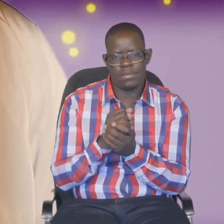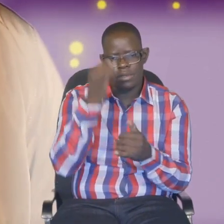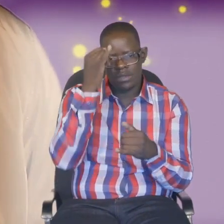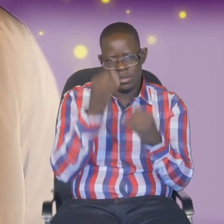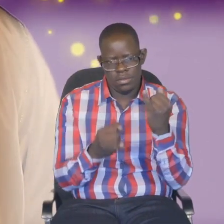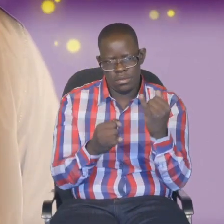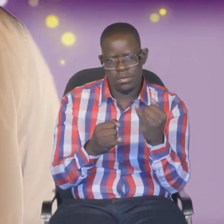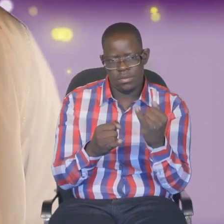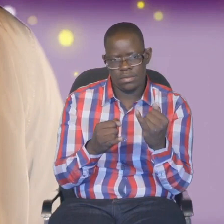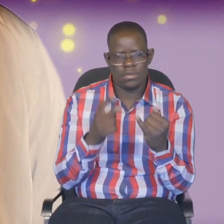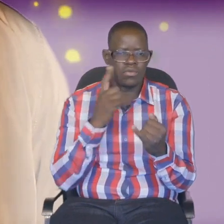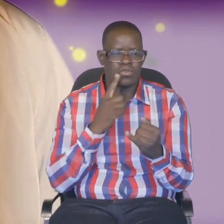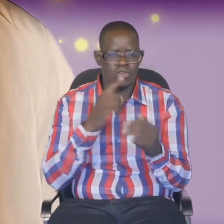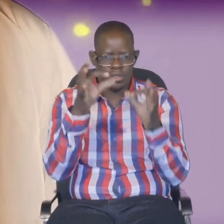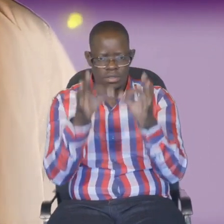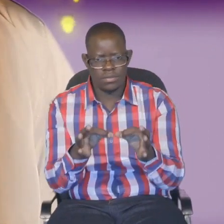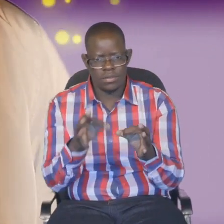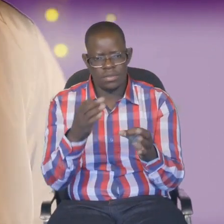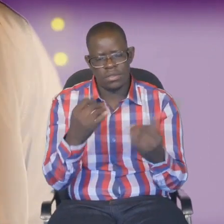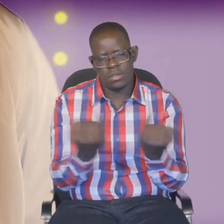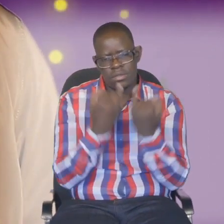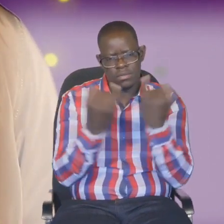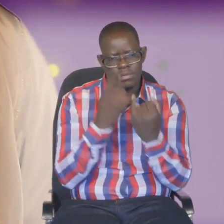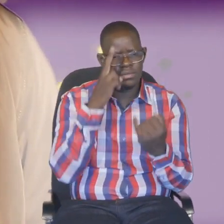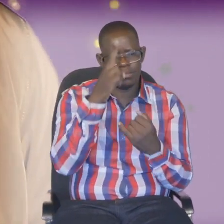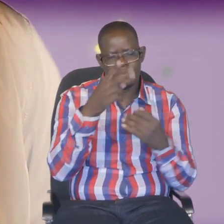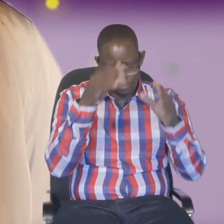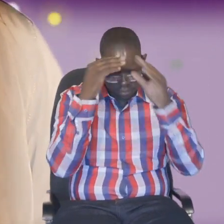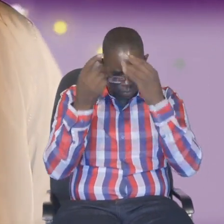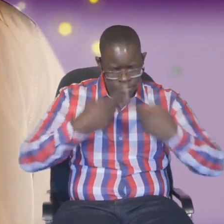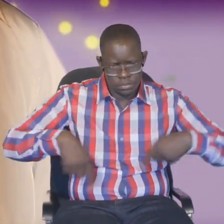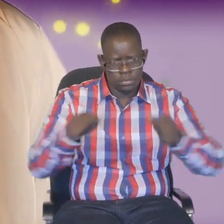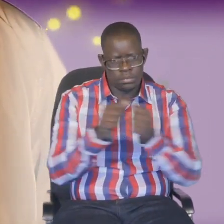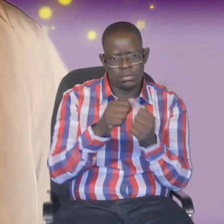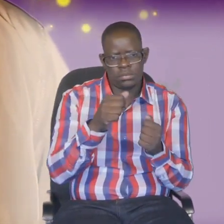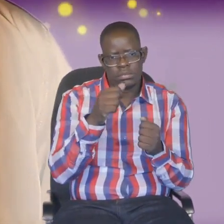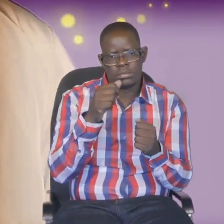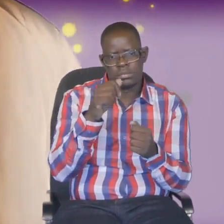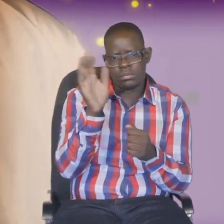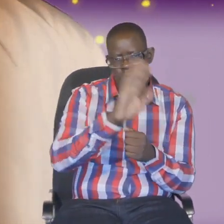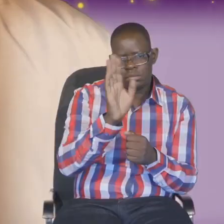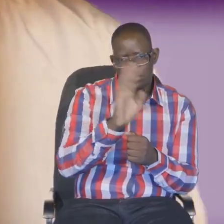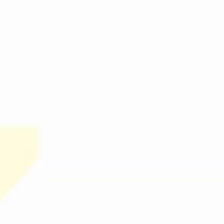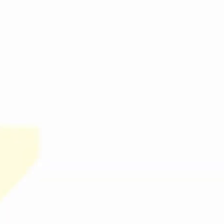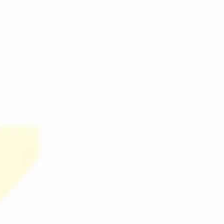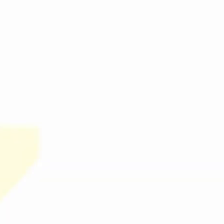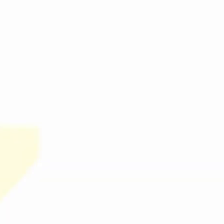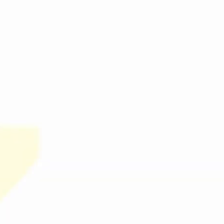of the series on control accounts. I hope you enjoyed watching and learning with us. See you again soon. Goodbye.